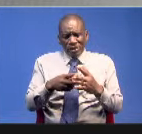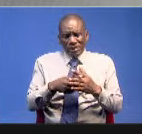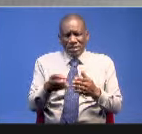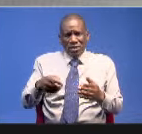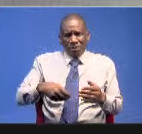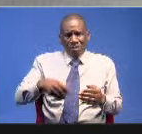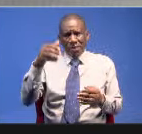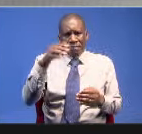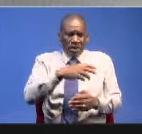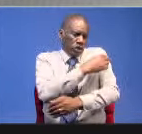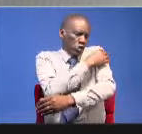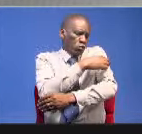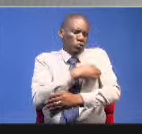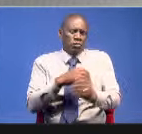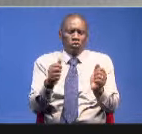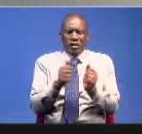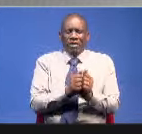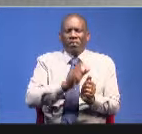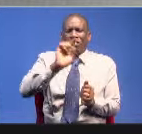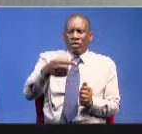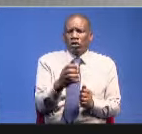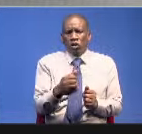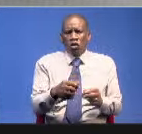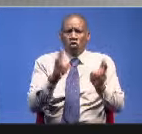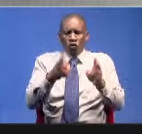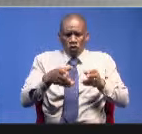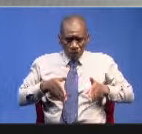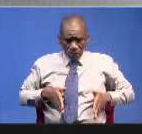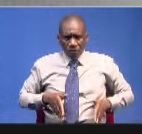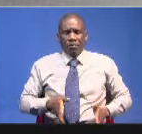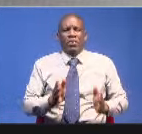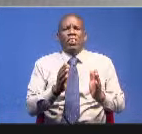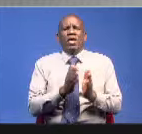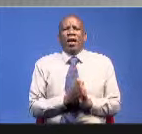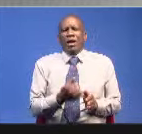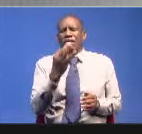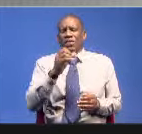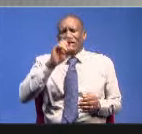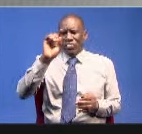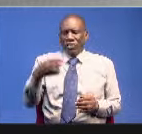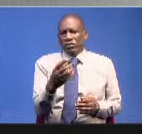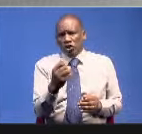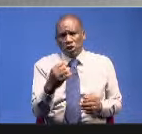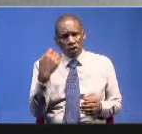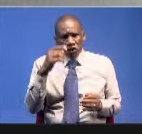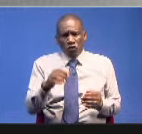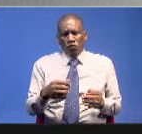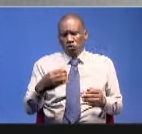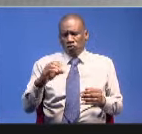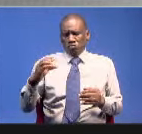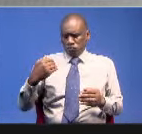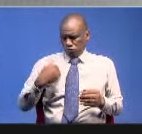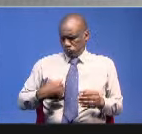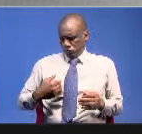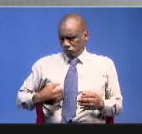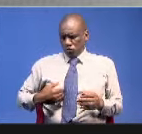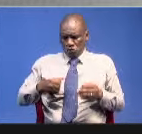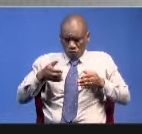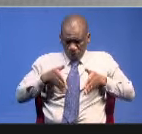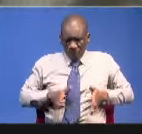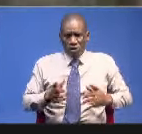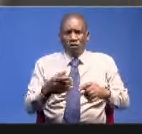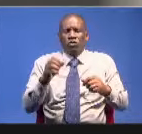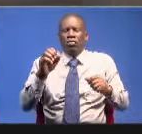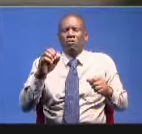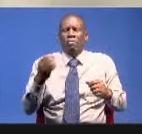hospitals 10,000 shillings for normal delivery and 30,000 shillings for C-section delivery from October